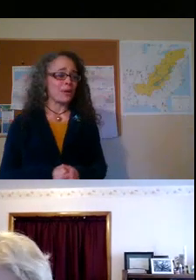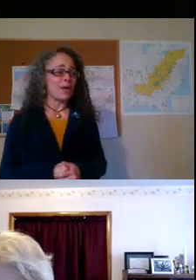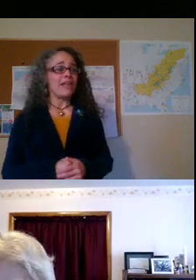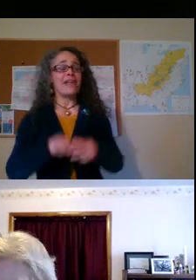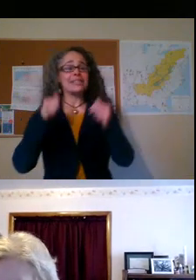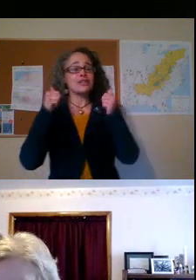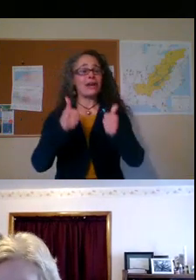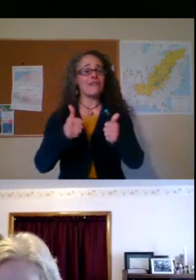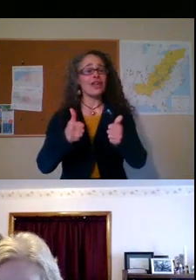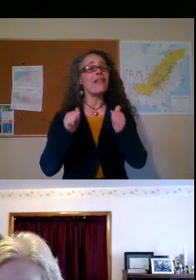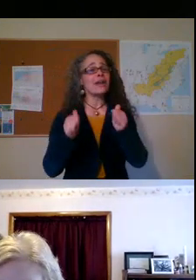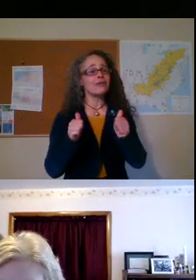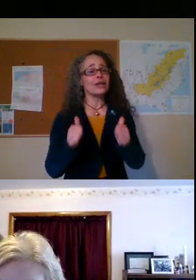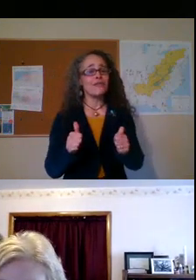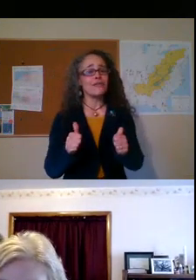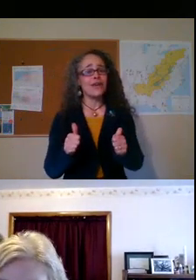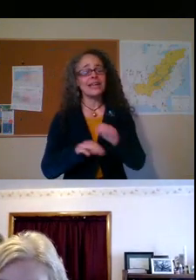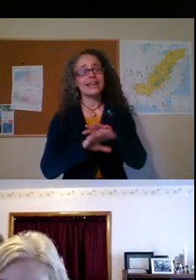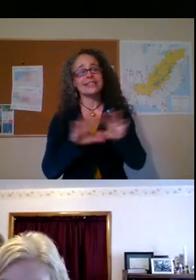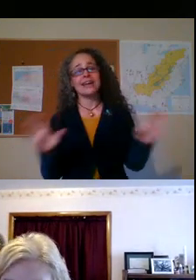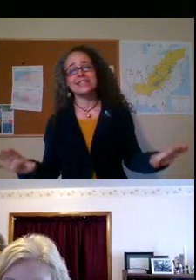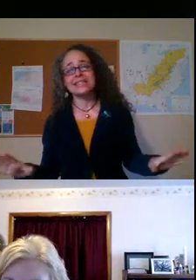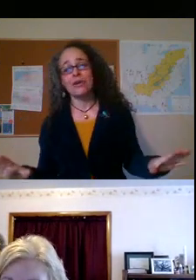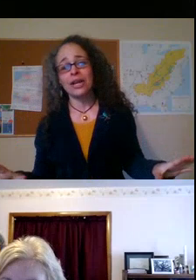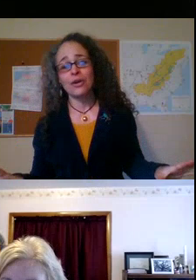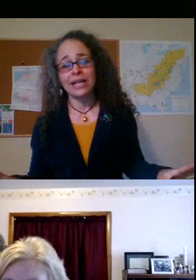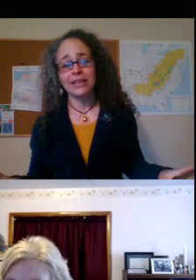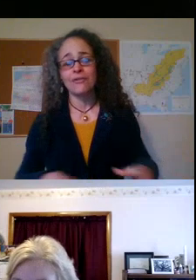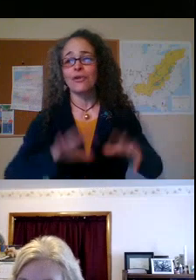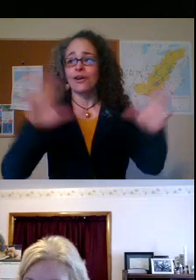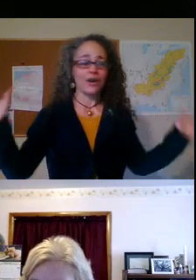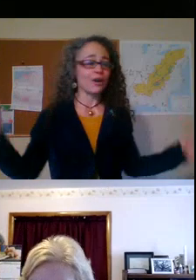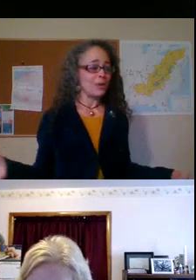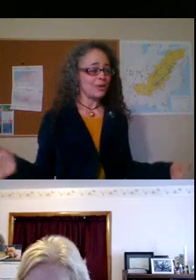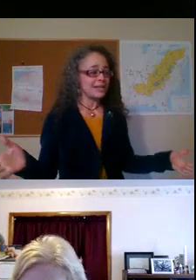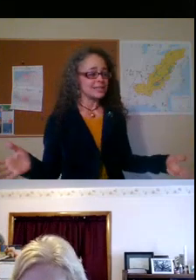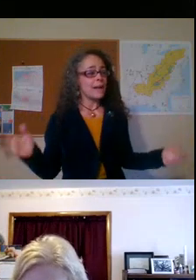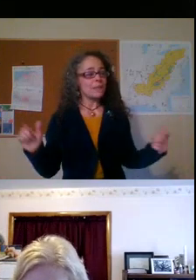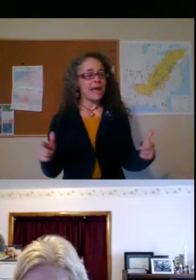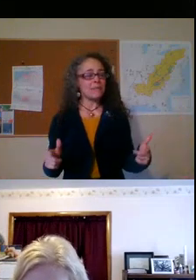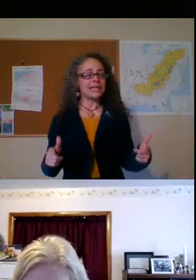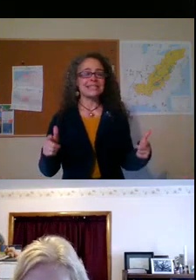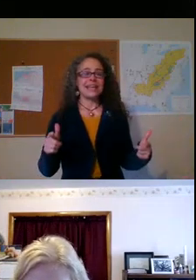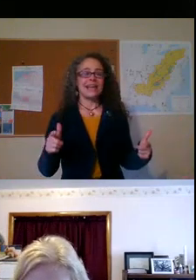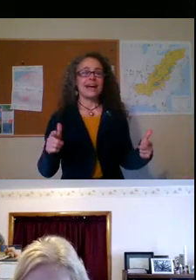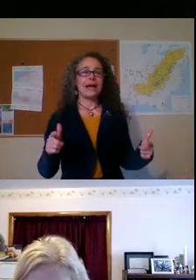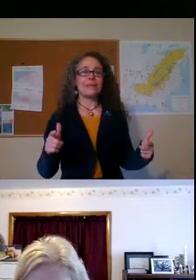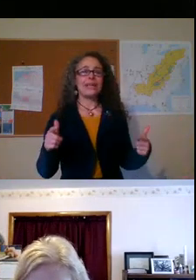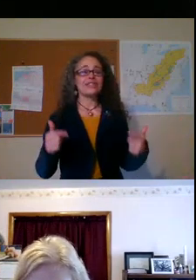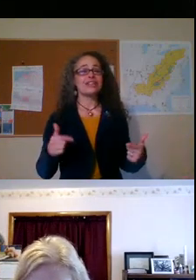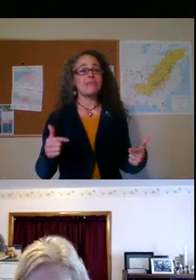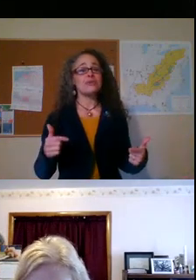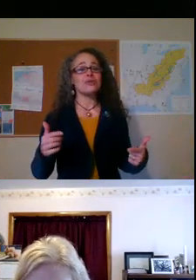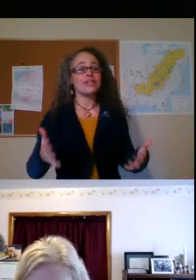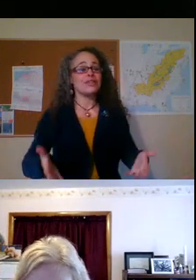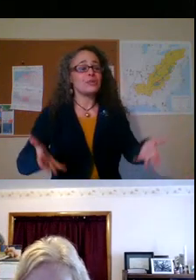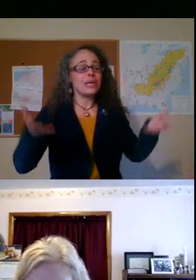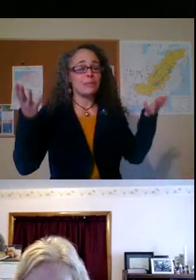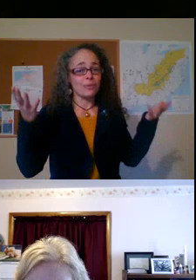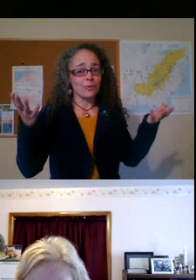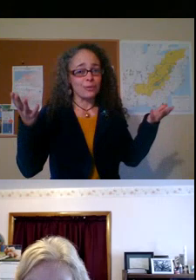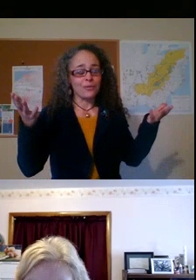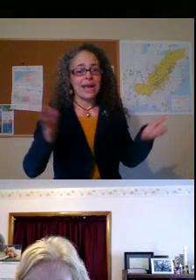risk. So that's great for y'all that are looking for funding. It's not necessarily a great thing for our communities, but that means there's an